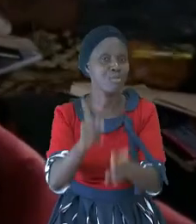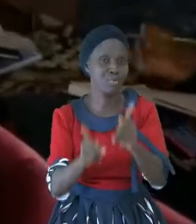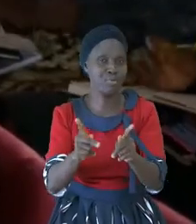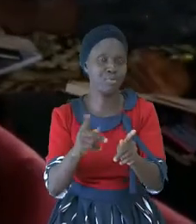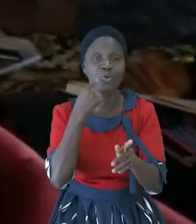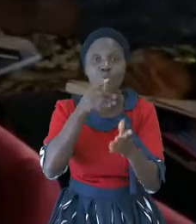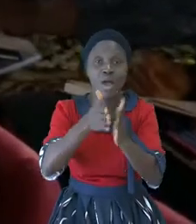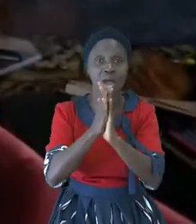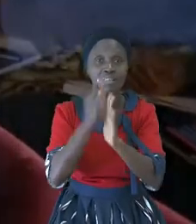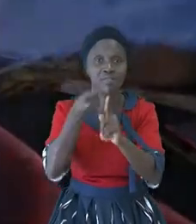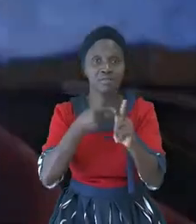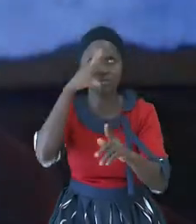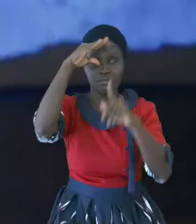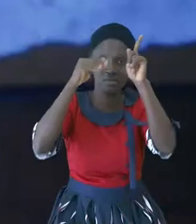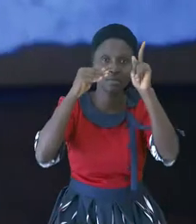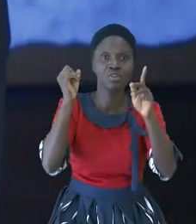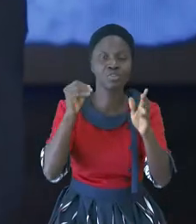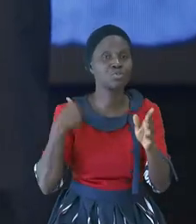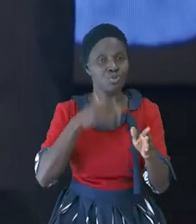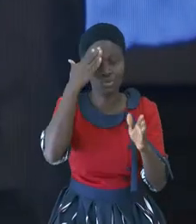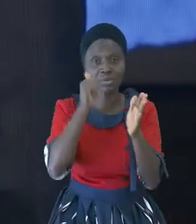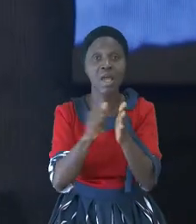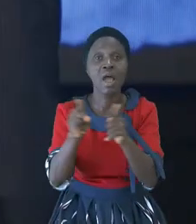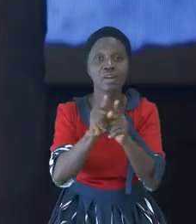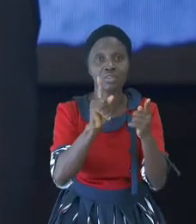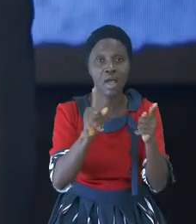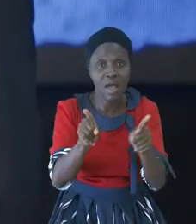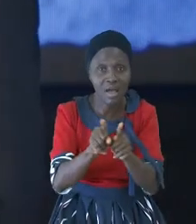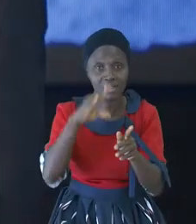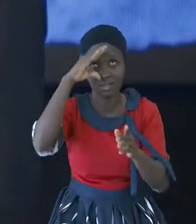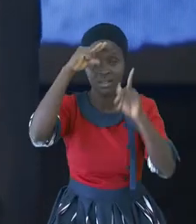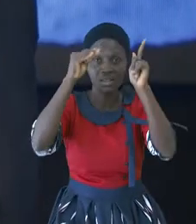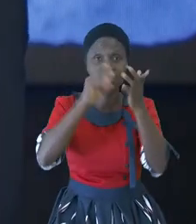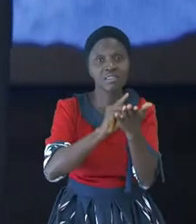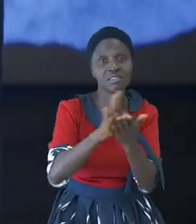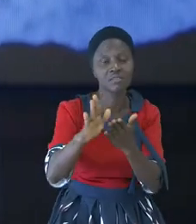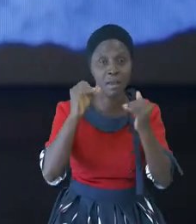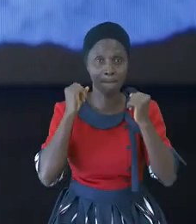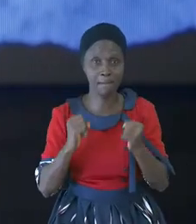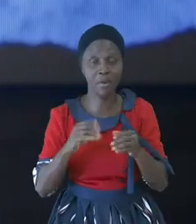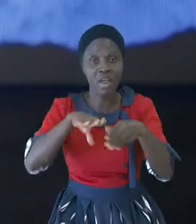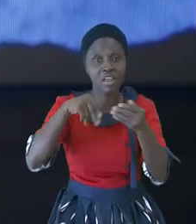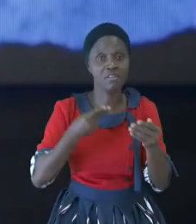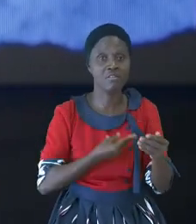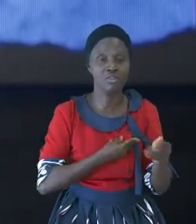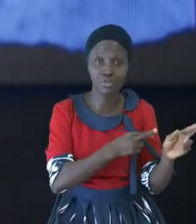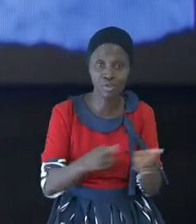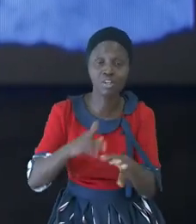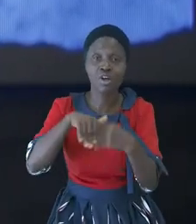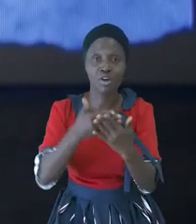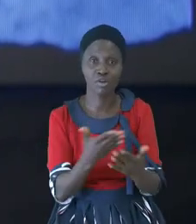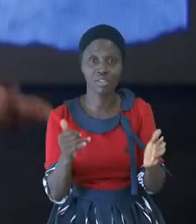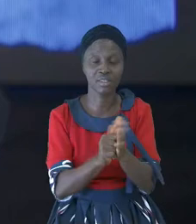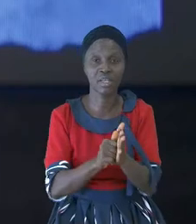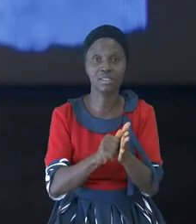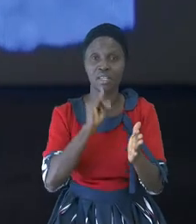And so we know, according as his divine power, he has given unto us all things that pertain unto life and